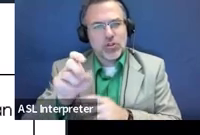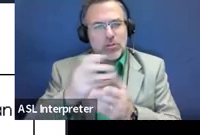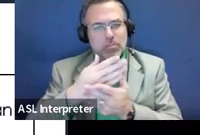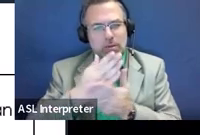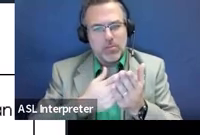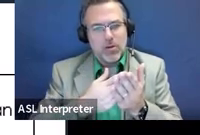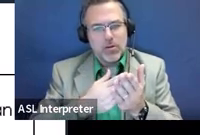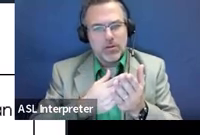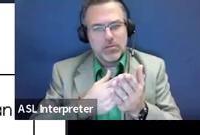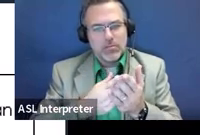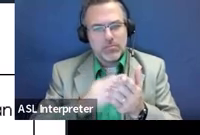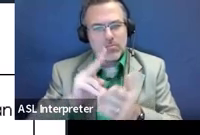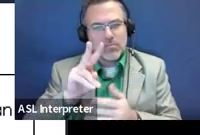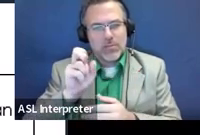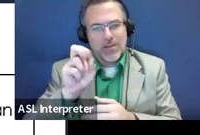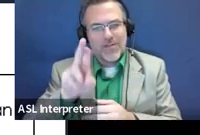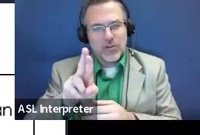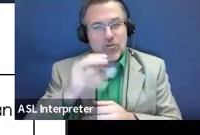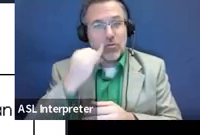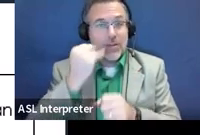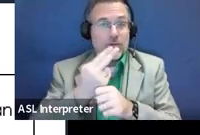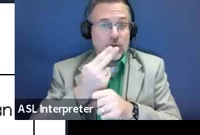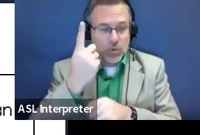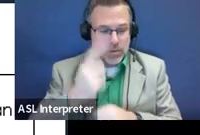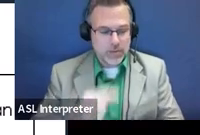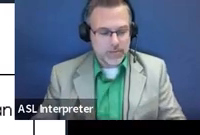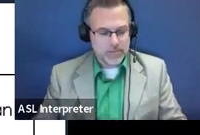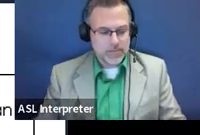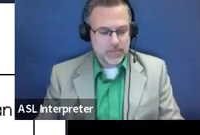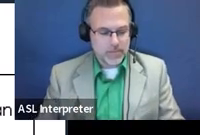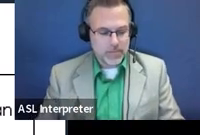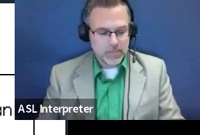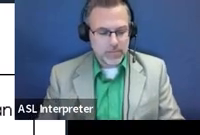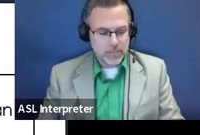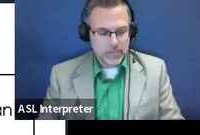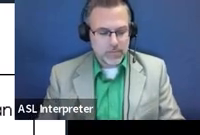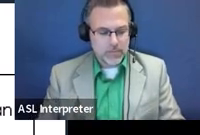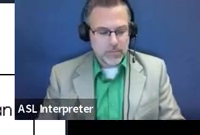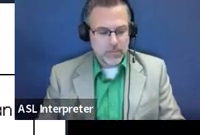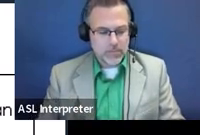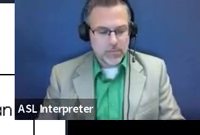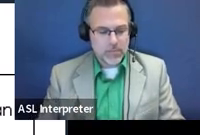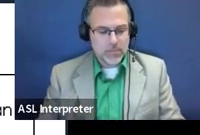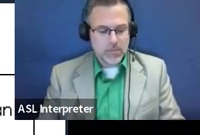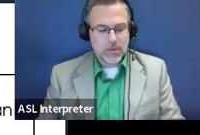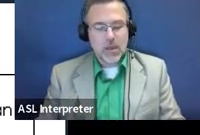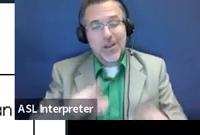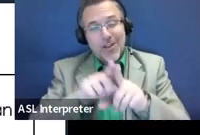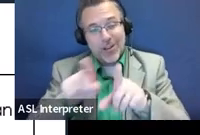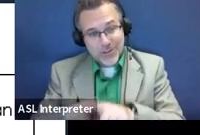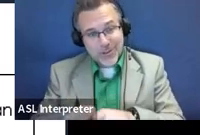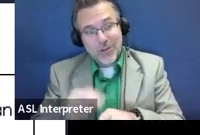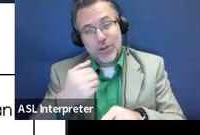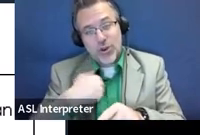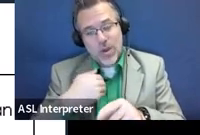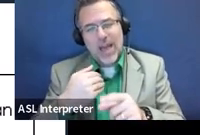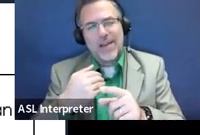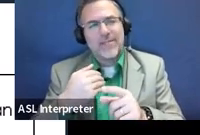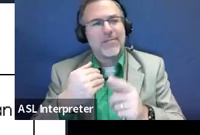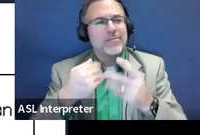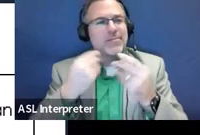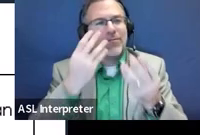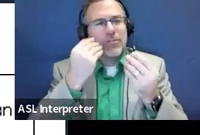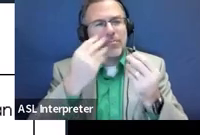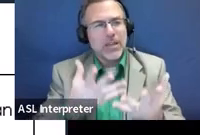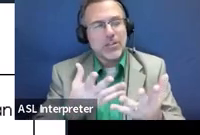with your vendor if you're using one. And then also that you have sources listed here for parents to contact to obtain assistance